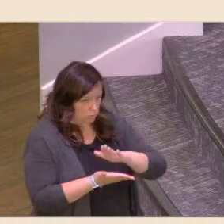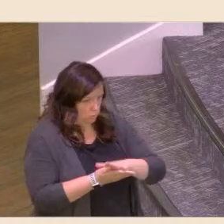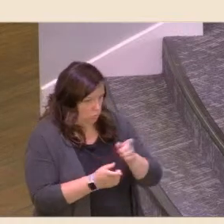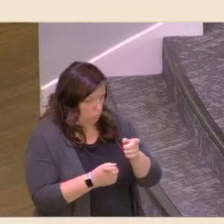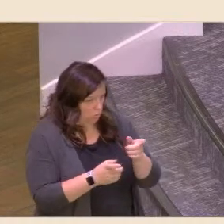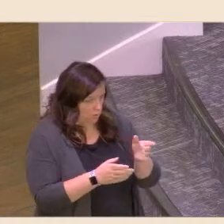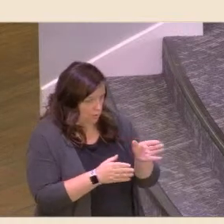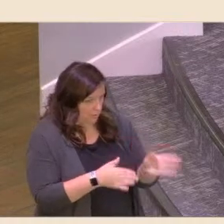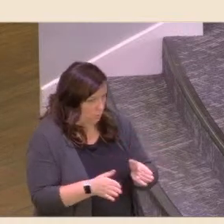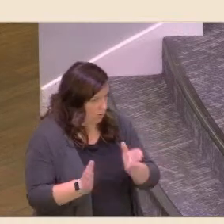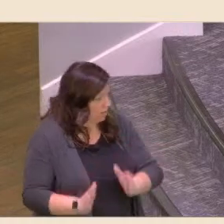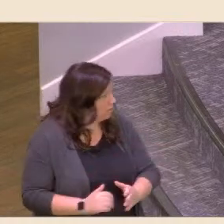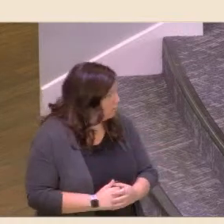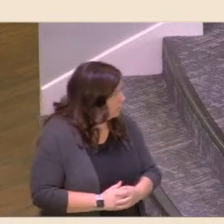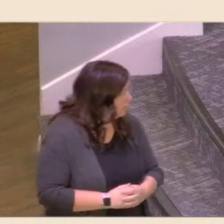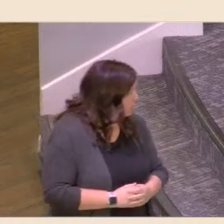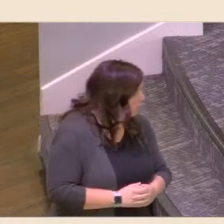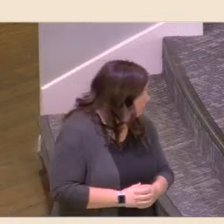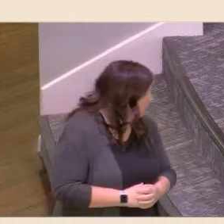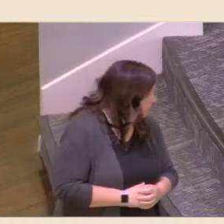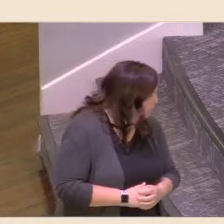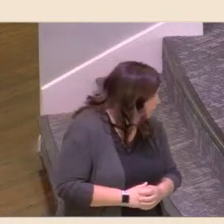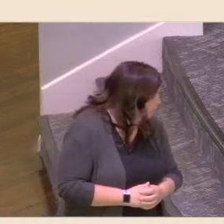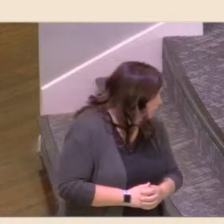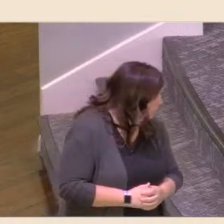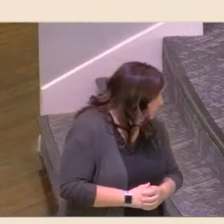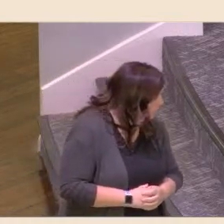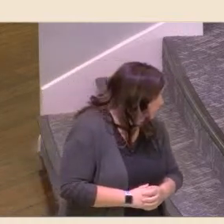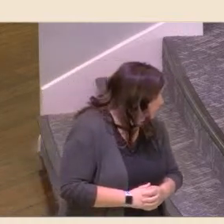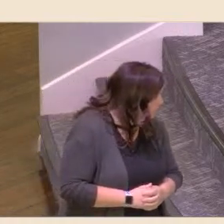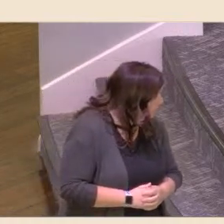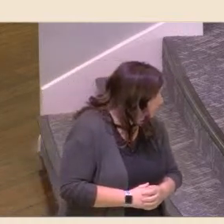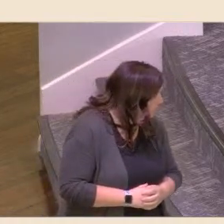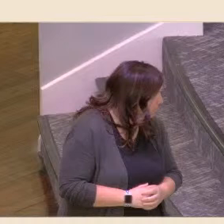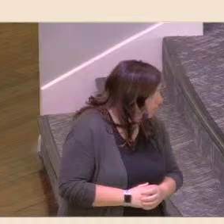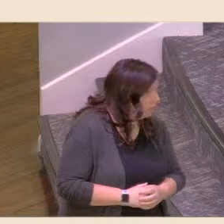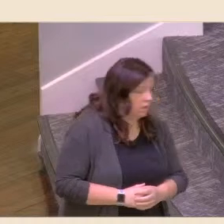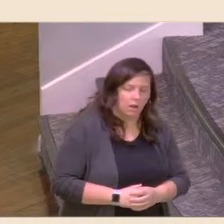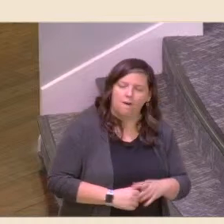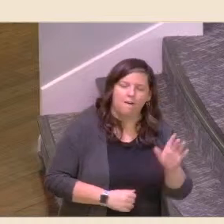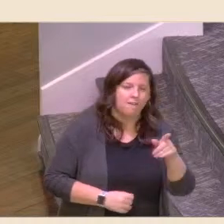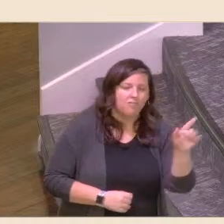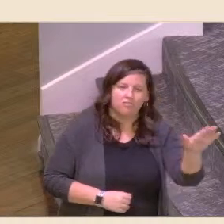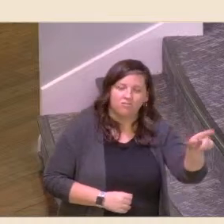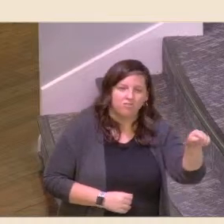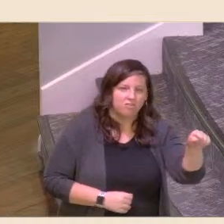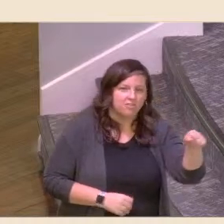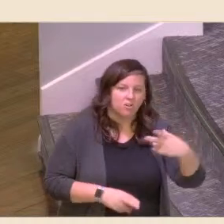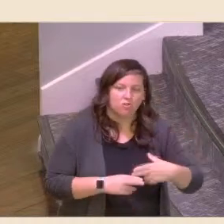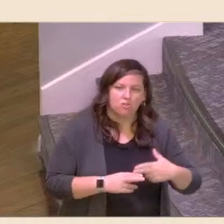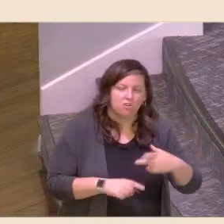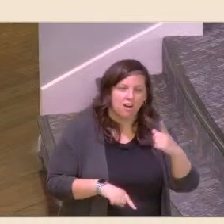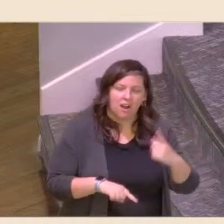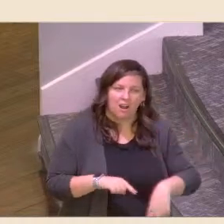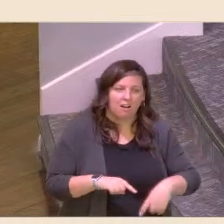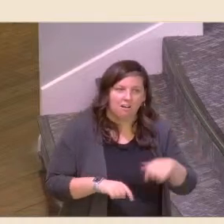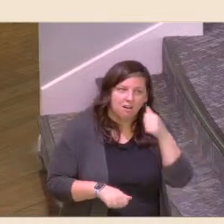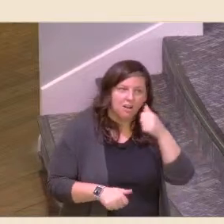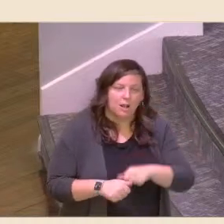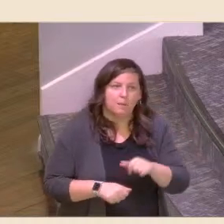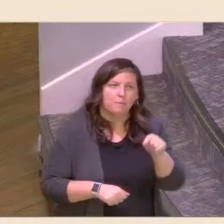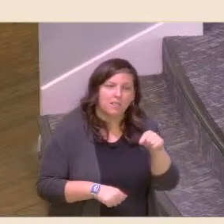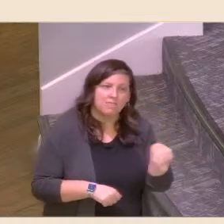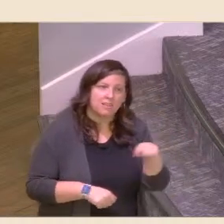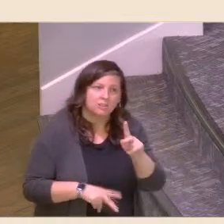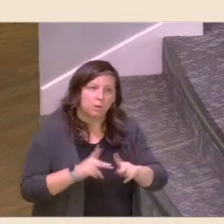well, Family Connections, Community and Schools, do they have family They, engagement? yes, I can't remember what theirs are called, but no, these are people we've had like all the way back,